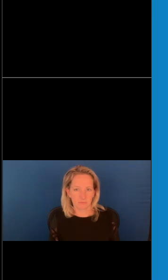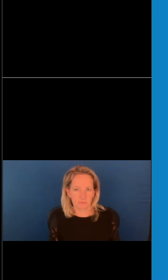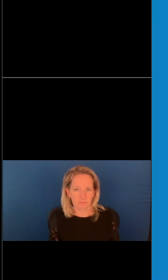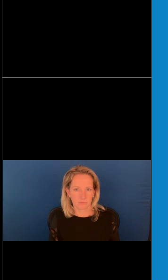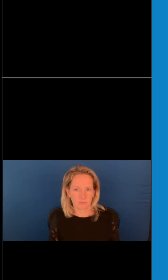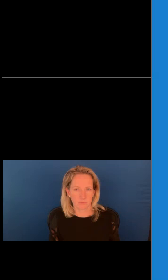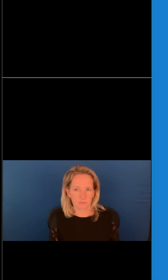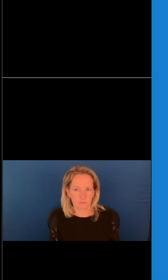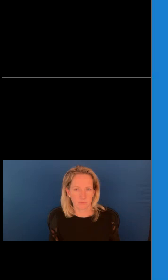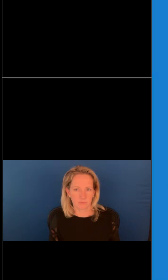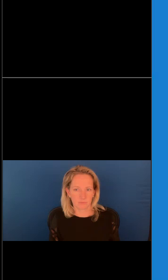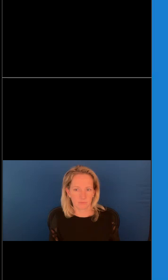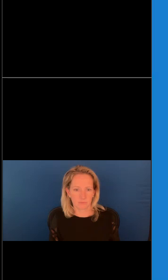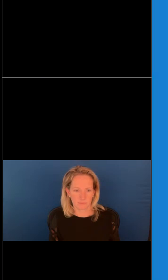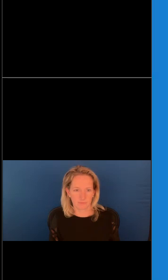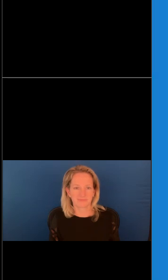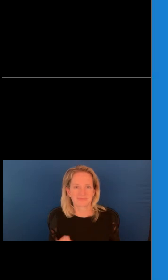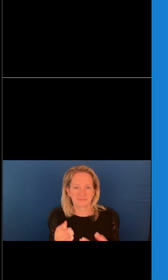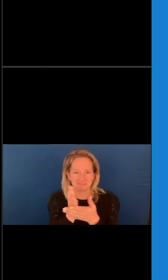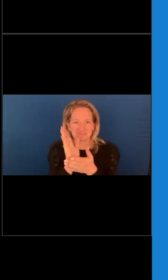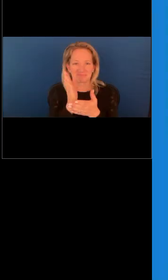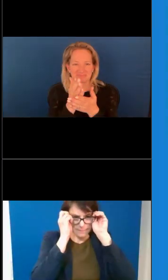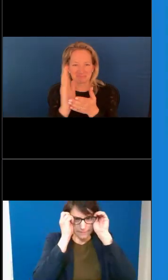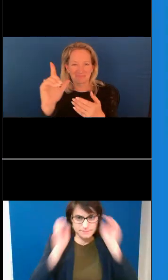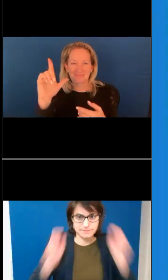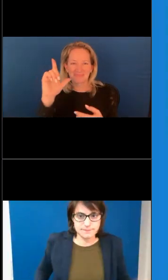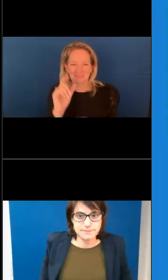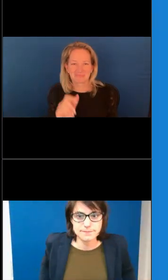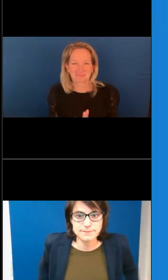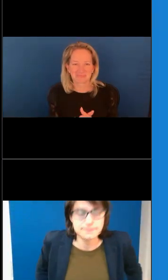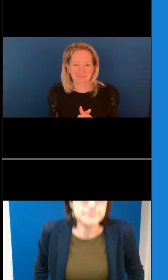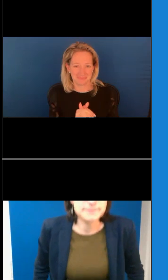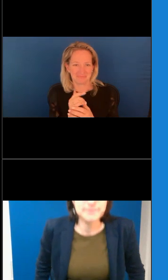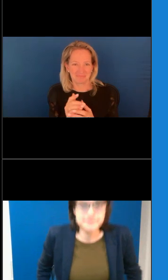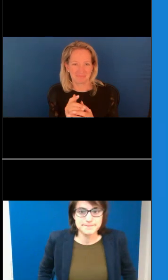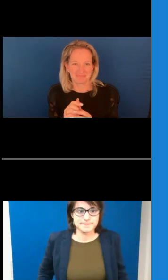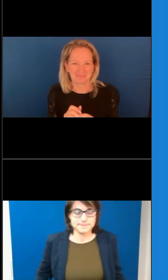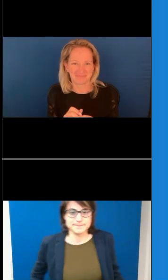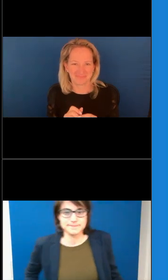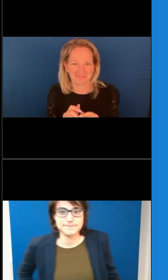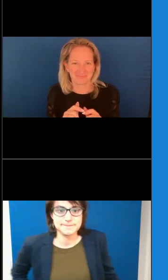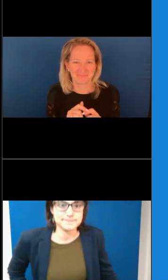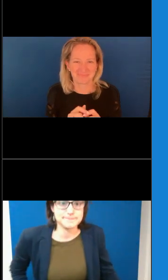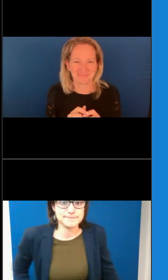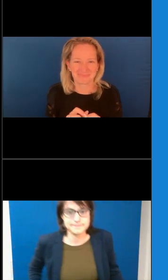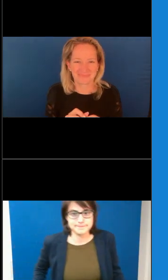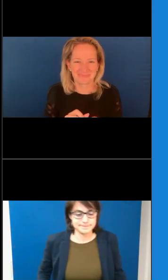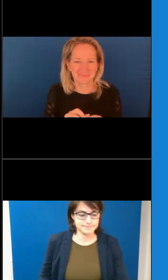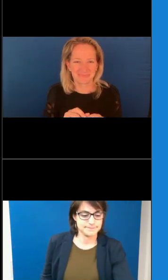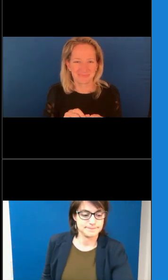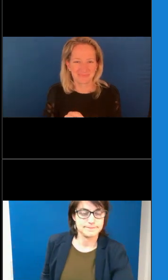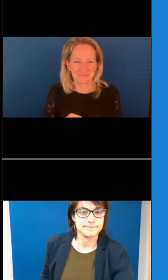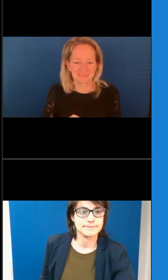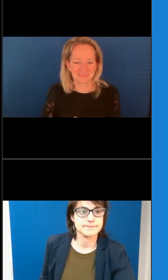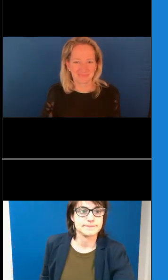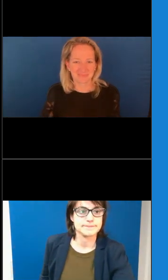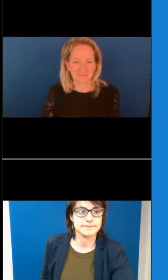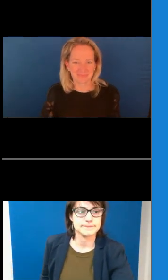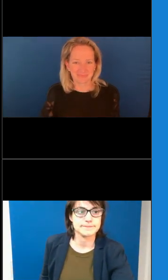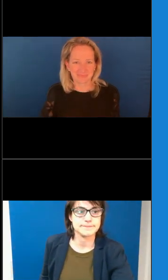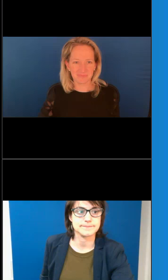All right, almost lunch. Excited to quickly talk to you guys about Zero Waste Miami. So do you want to go to the next